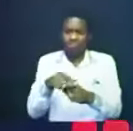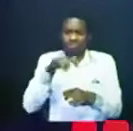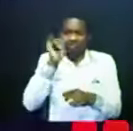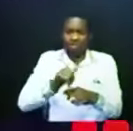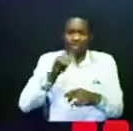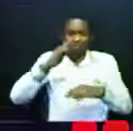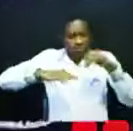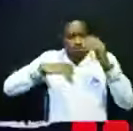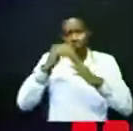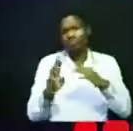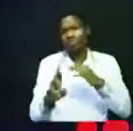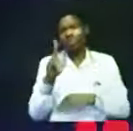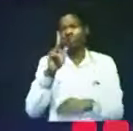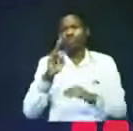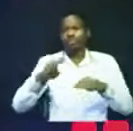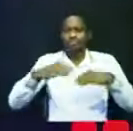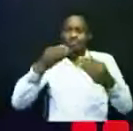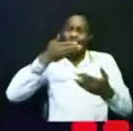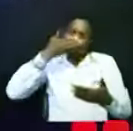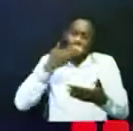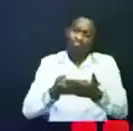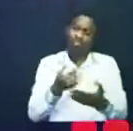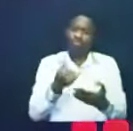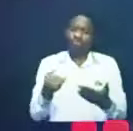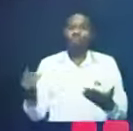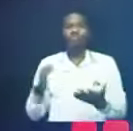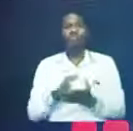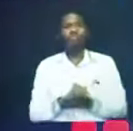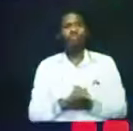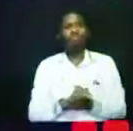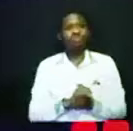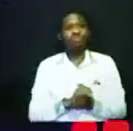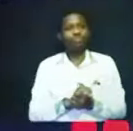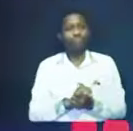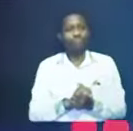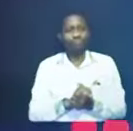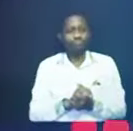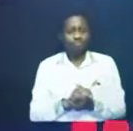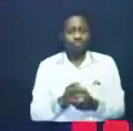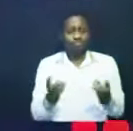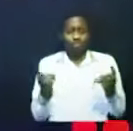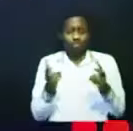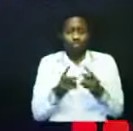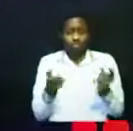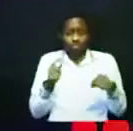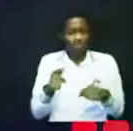you up and give you inheritance. So when you hear the word come to you,